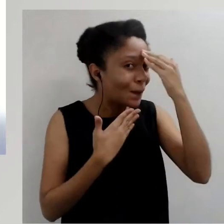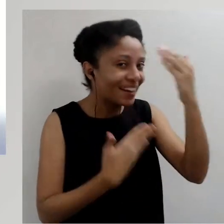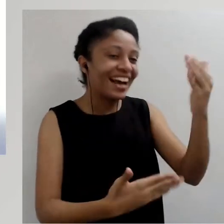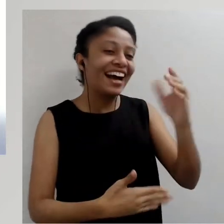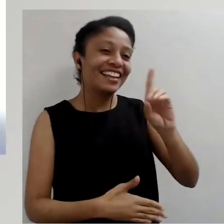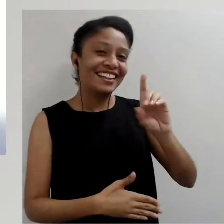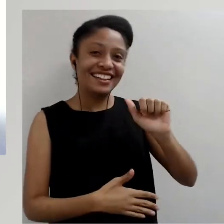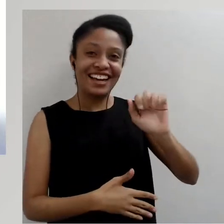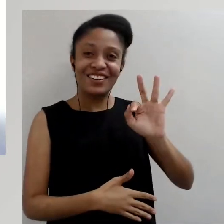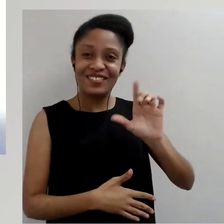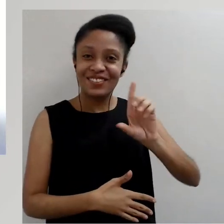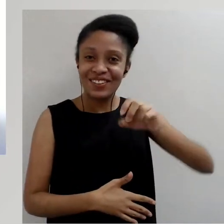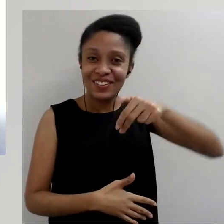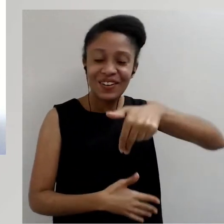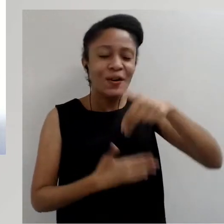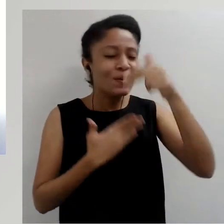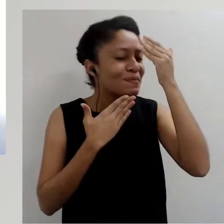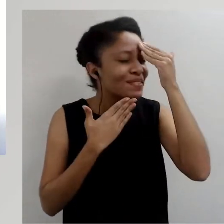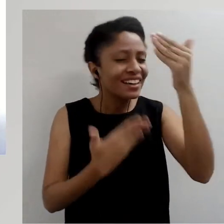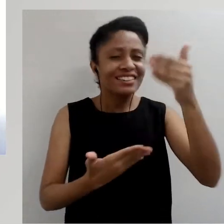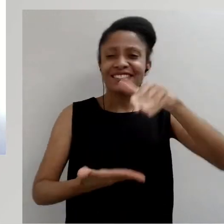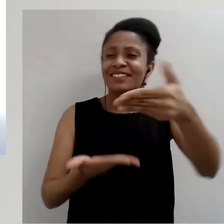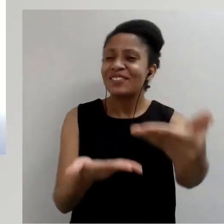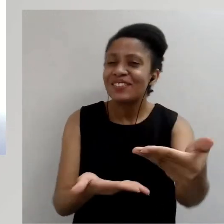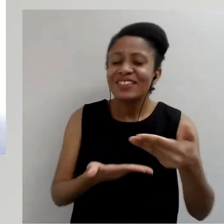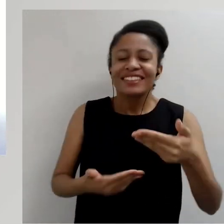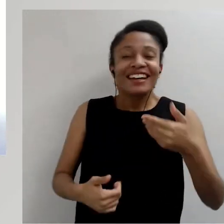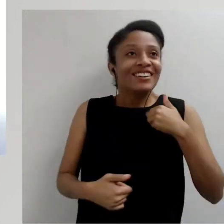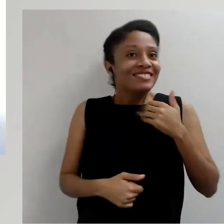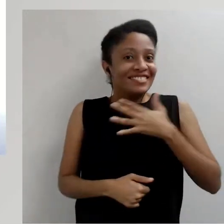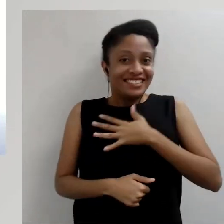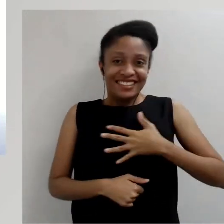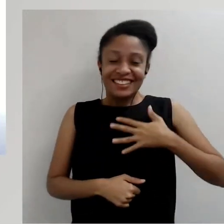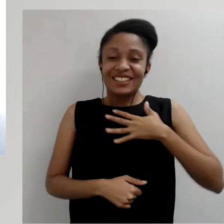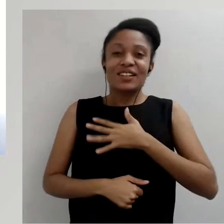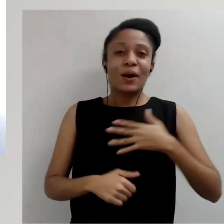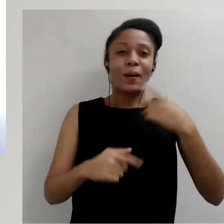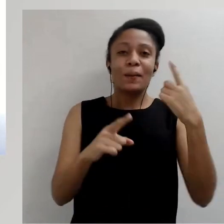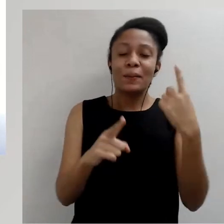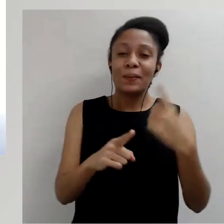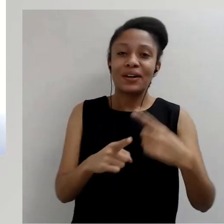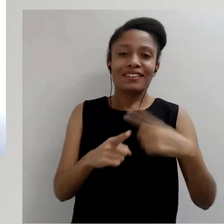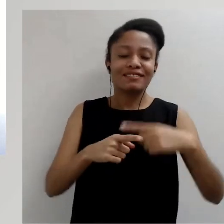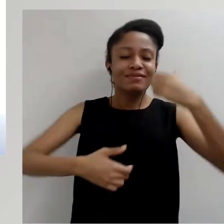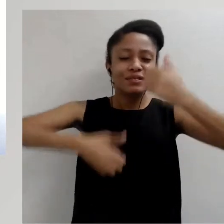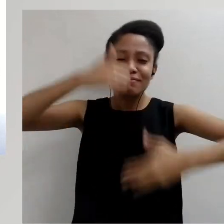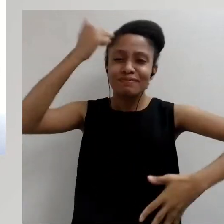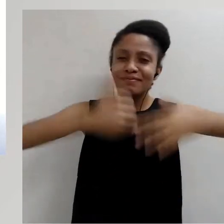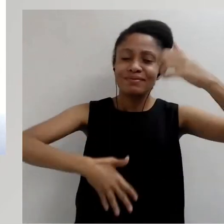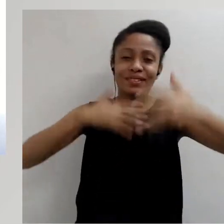Thank you, Daflon. Thank you for the invitation. I'm very happy to be able to sometimes be able to talk